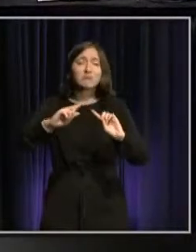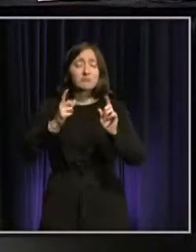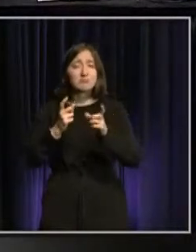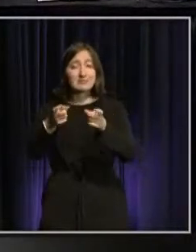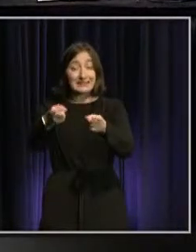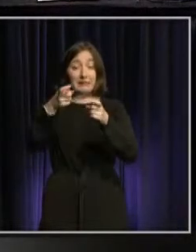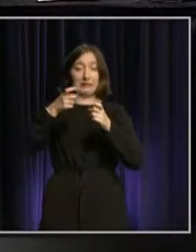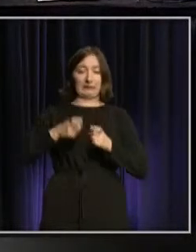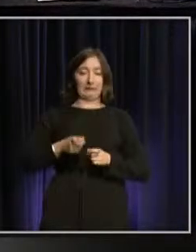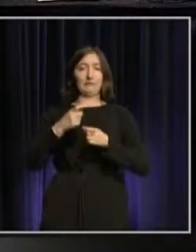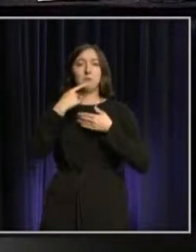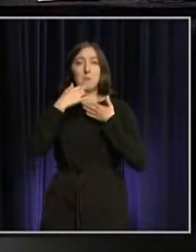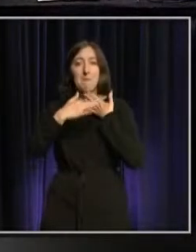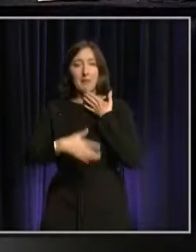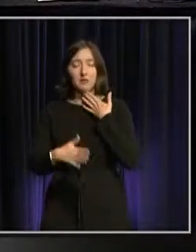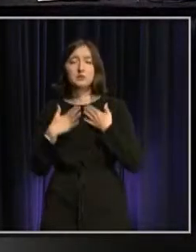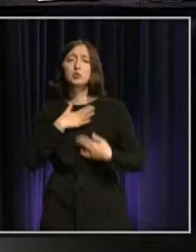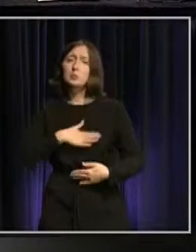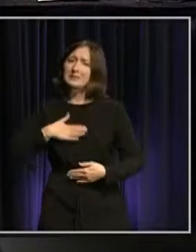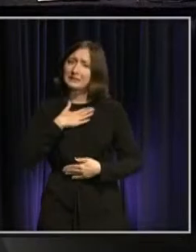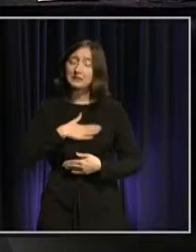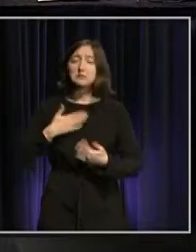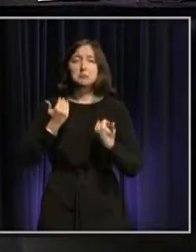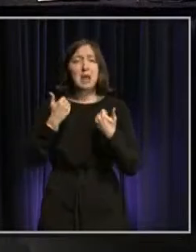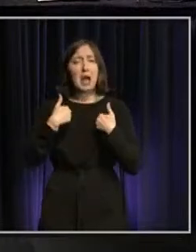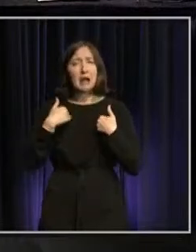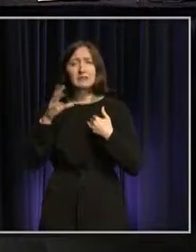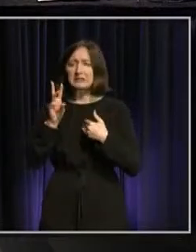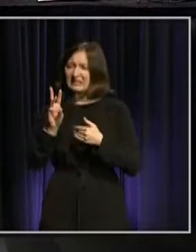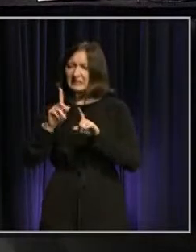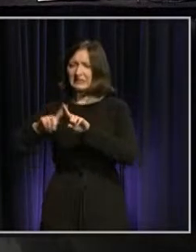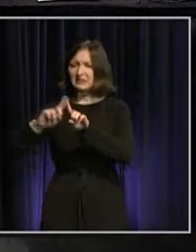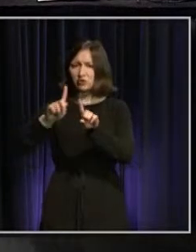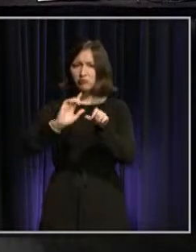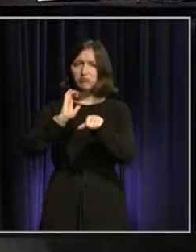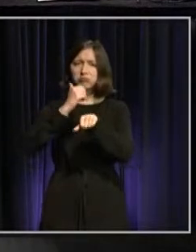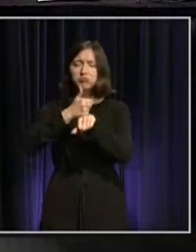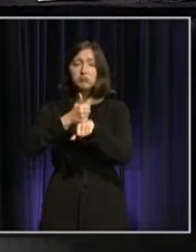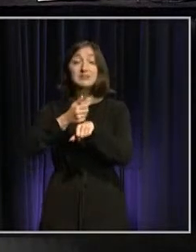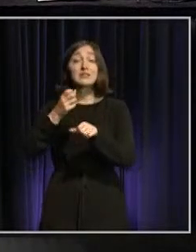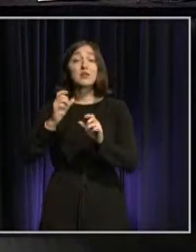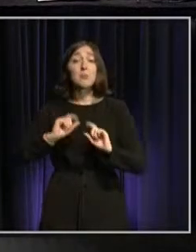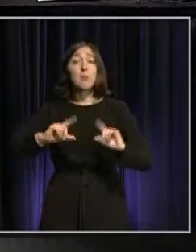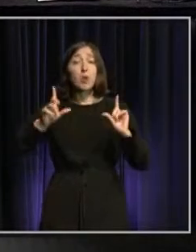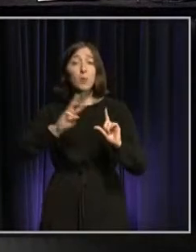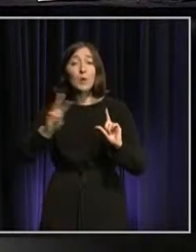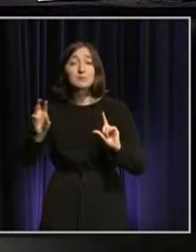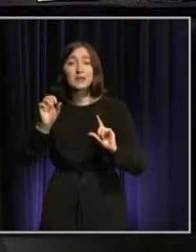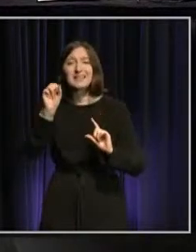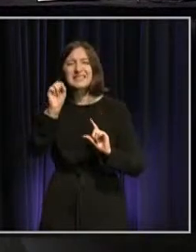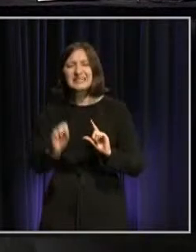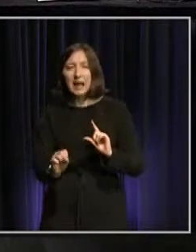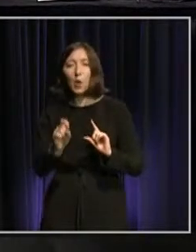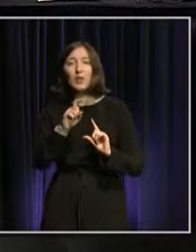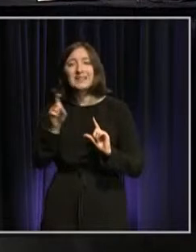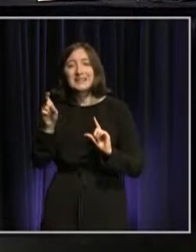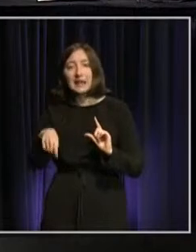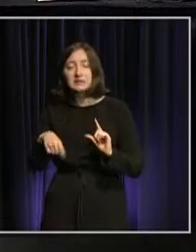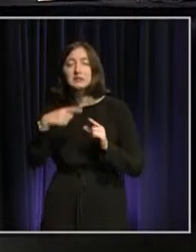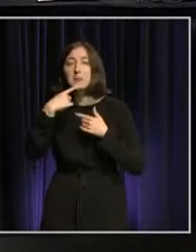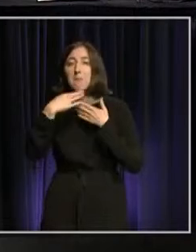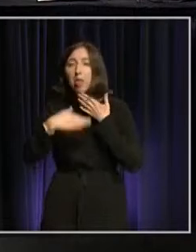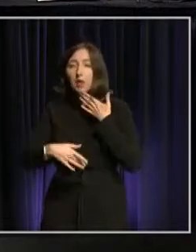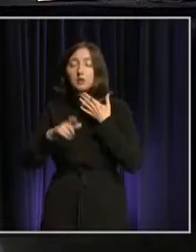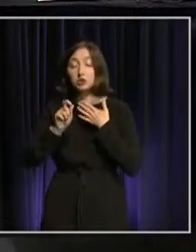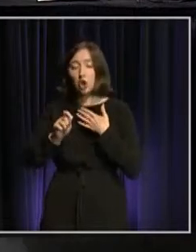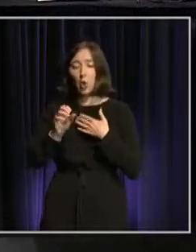area, along with mobile drives across the region. Please make an appointment at southtexasblood.org or call University Hospital at